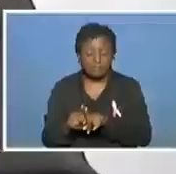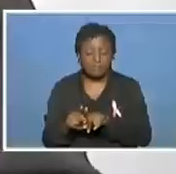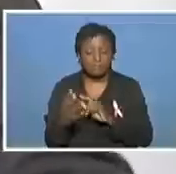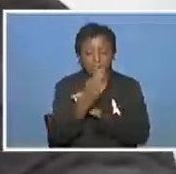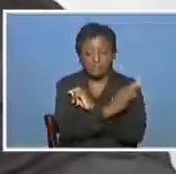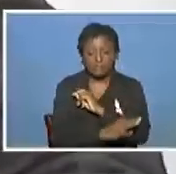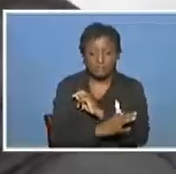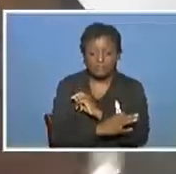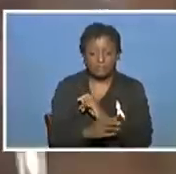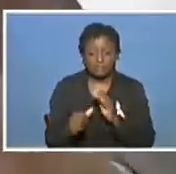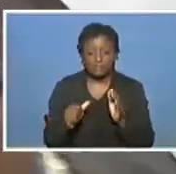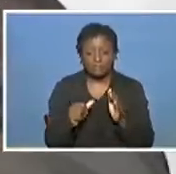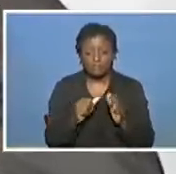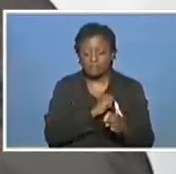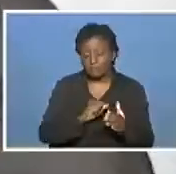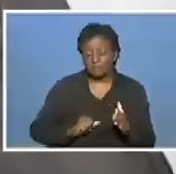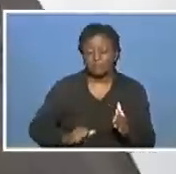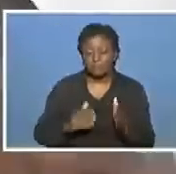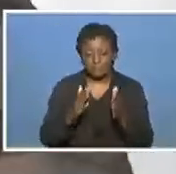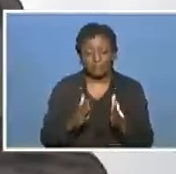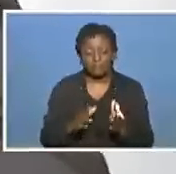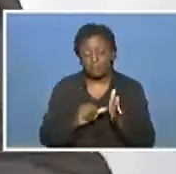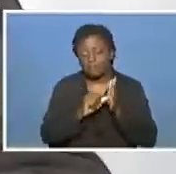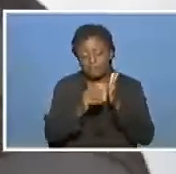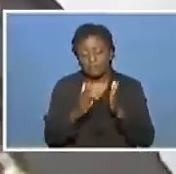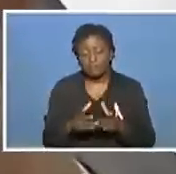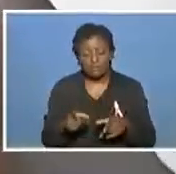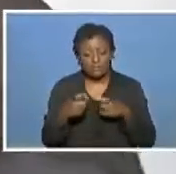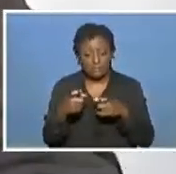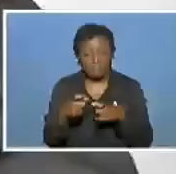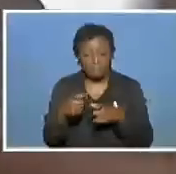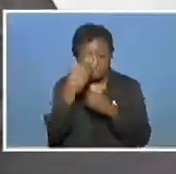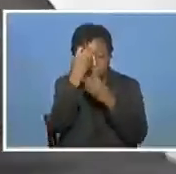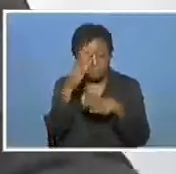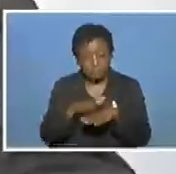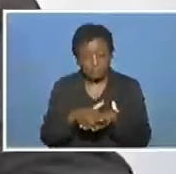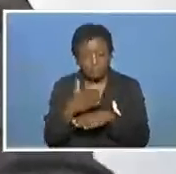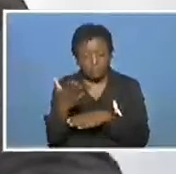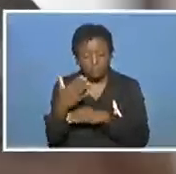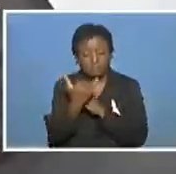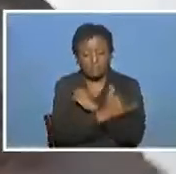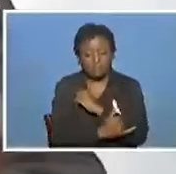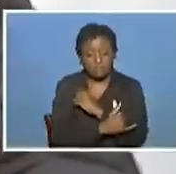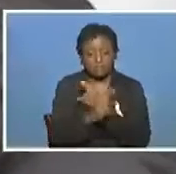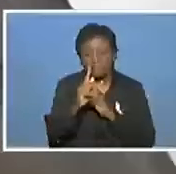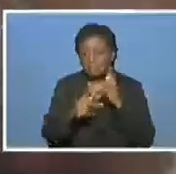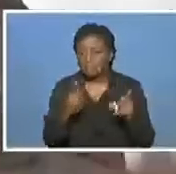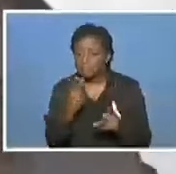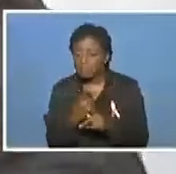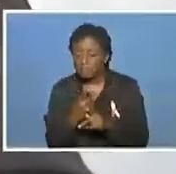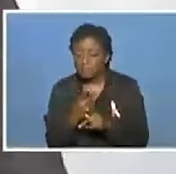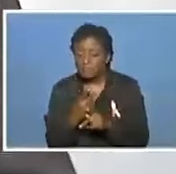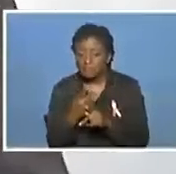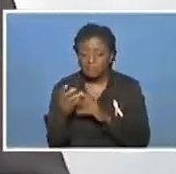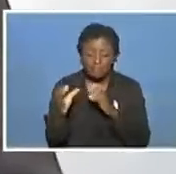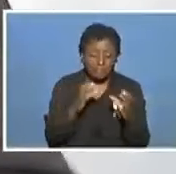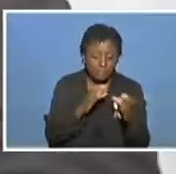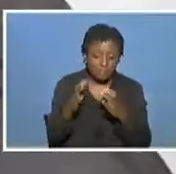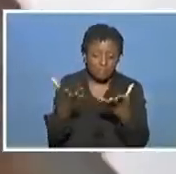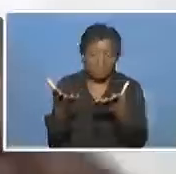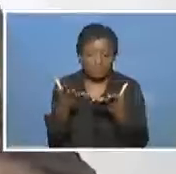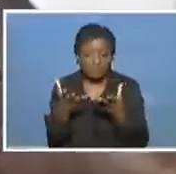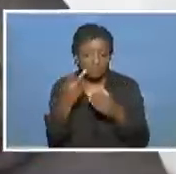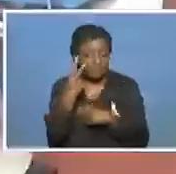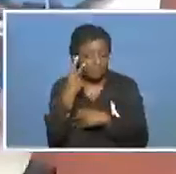and the point or the kind of interaction that they would like to see between ourselves and the kind of diplomatic